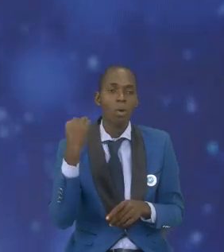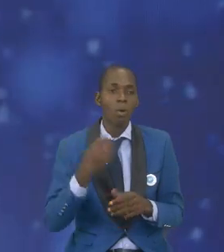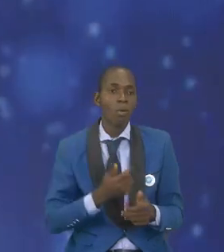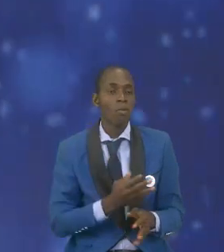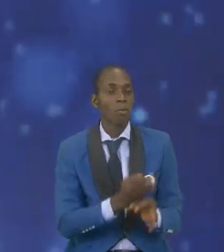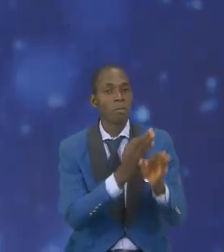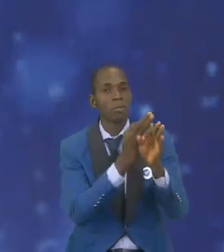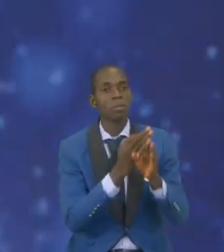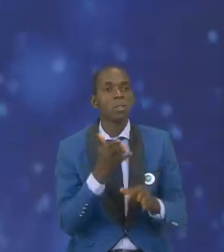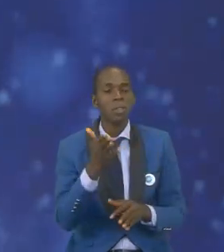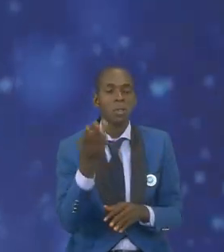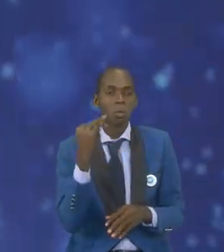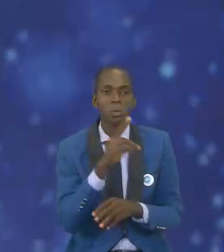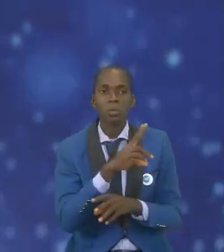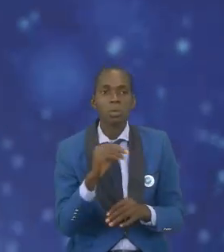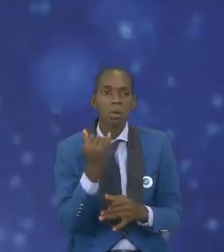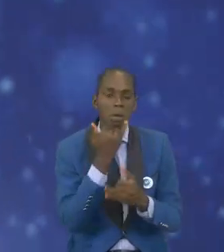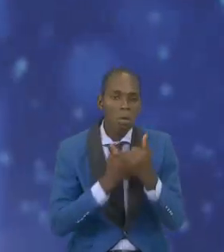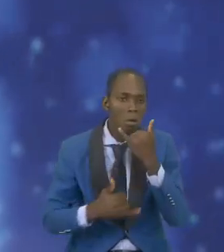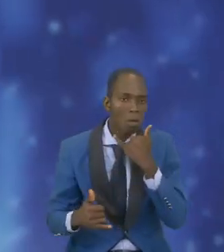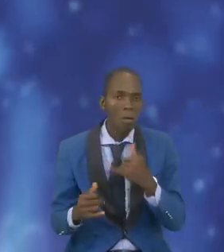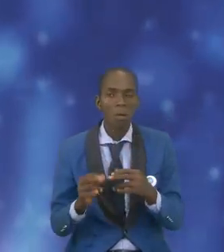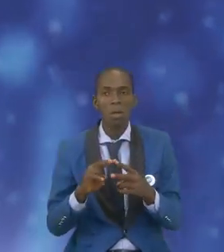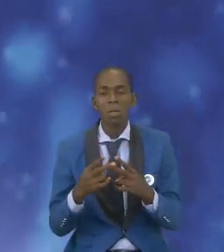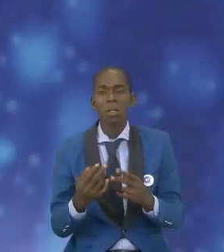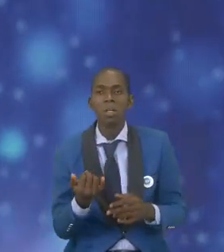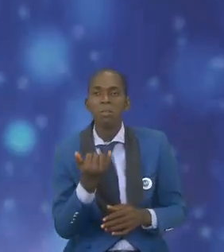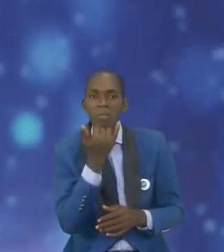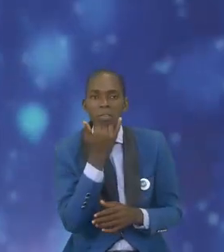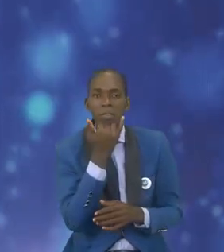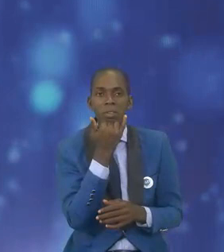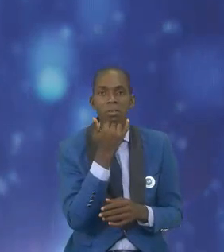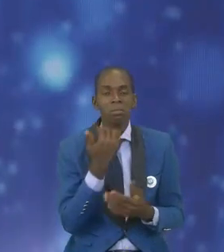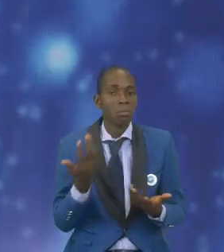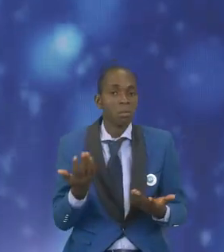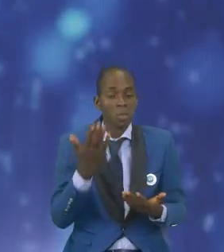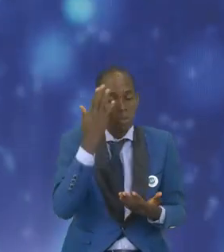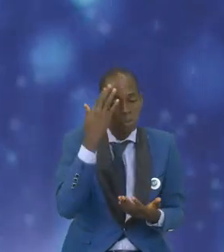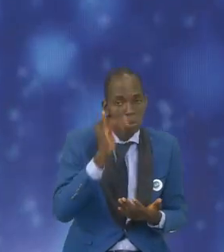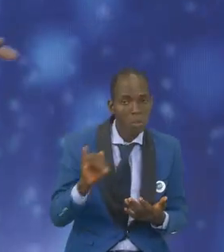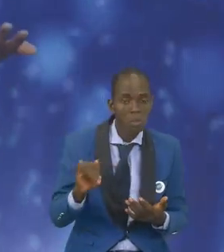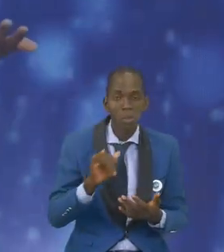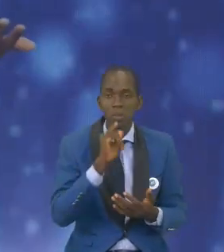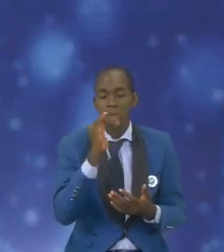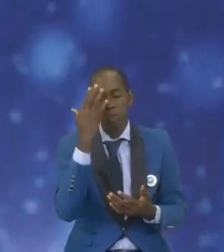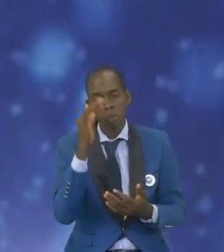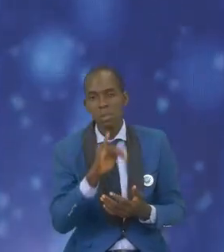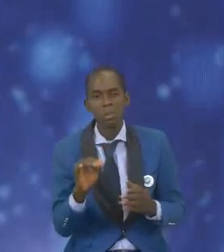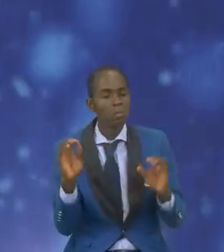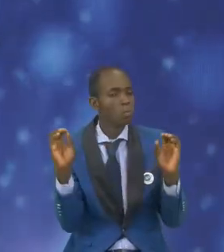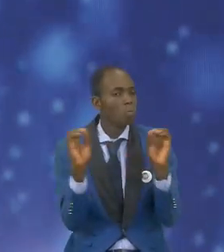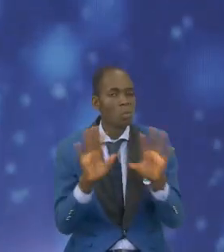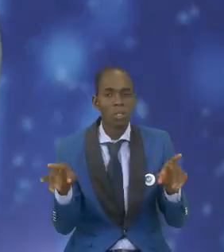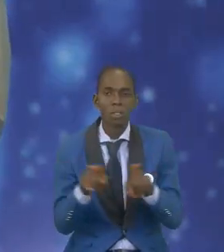error, any mistake, any fault, deliberate, intentional or not, nothing like